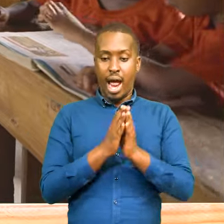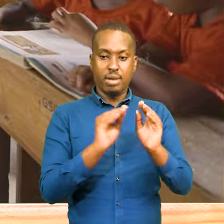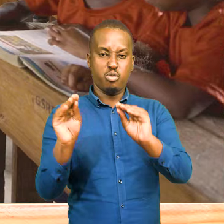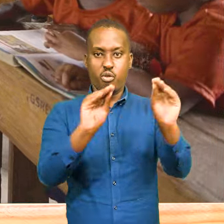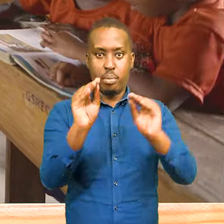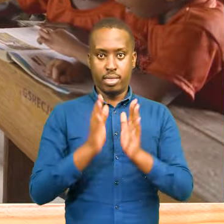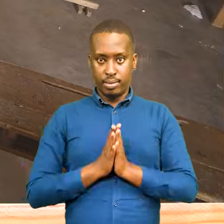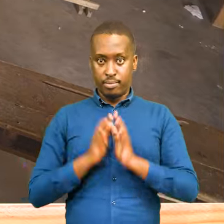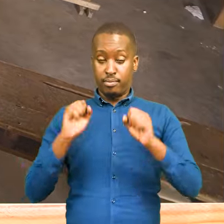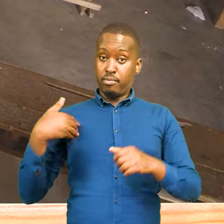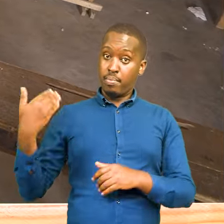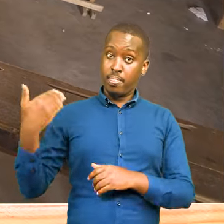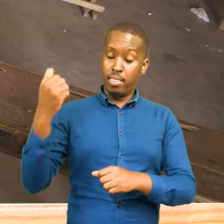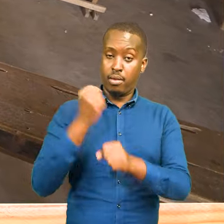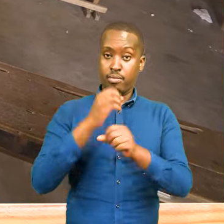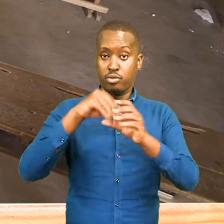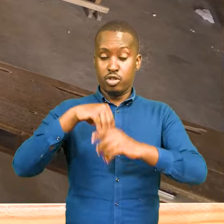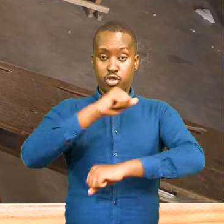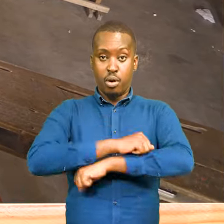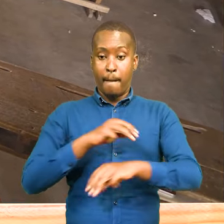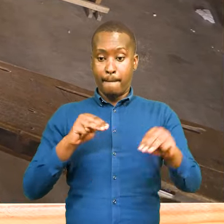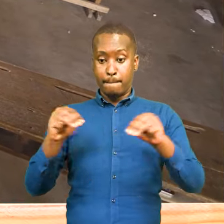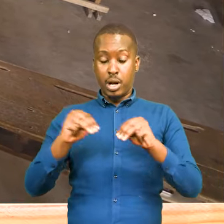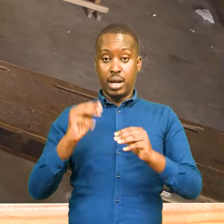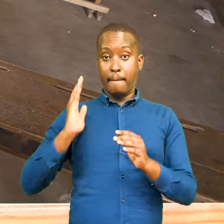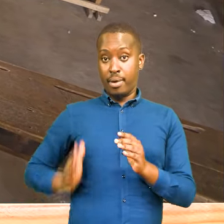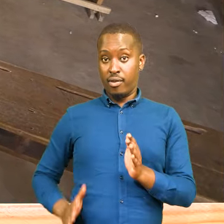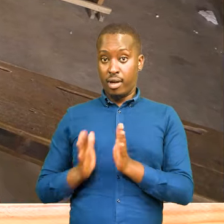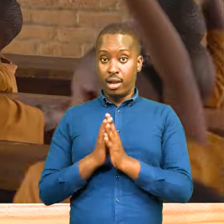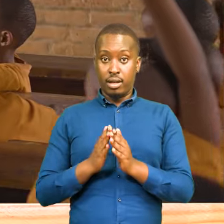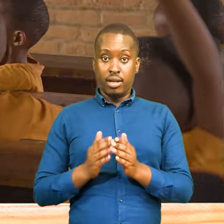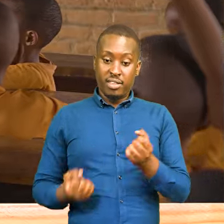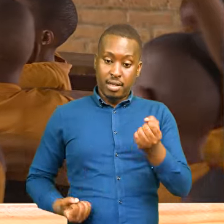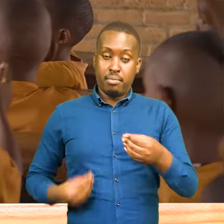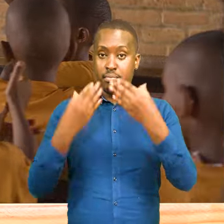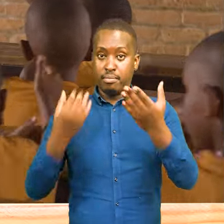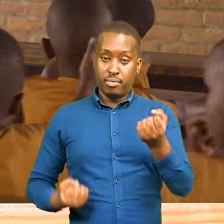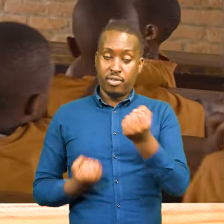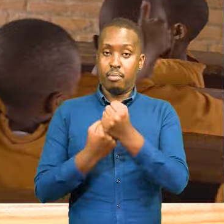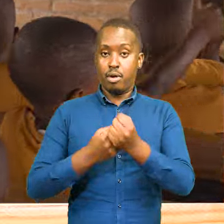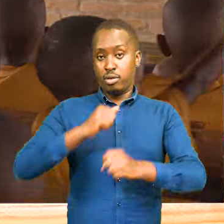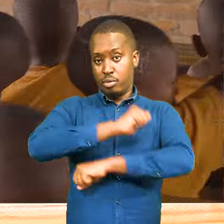movement. You should regularly walk around the classroom to monitor behavior and provide support to learners.